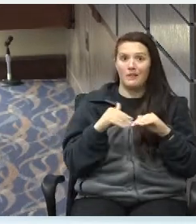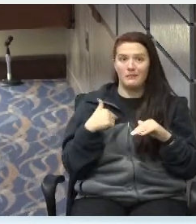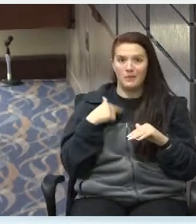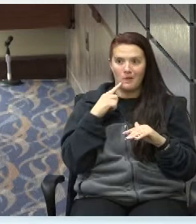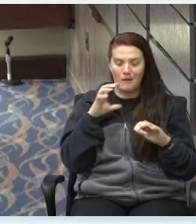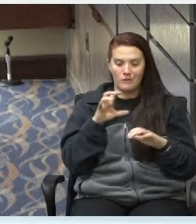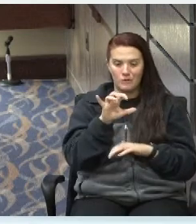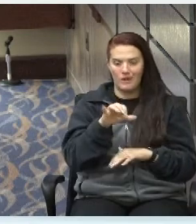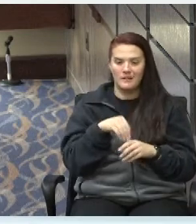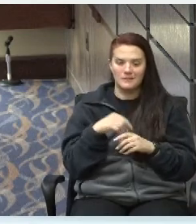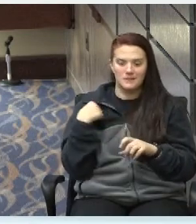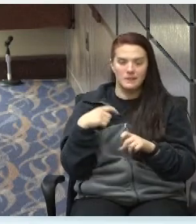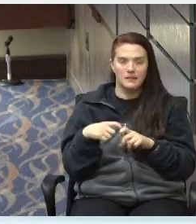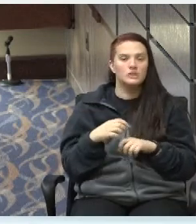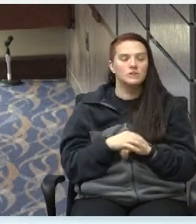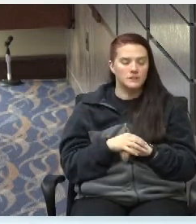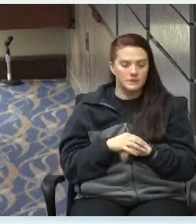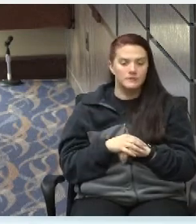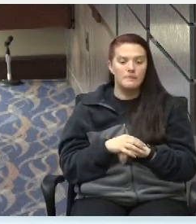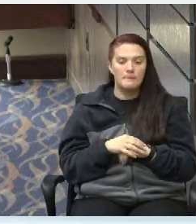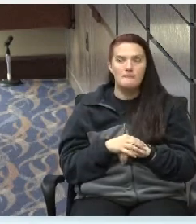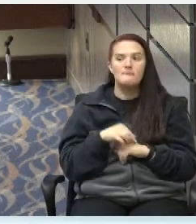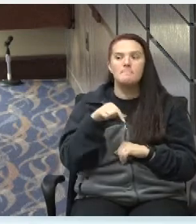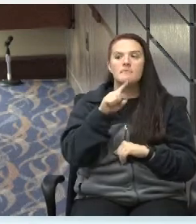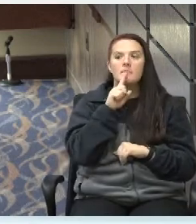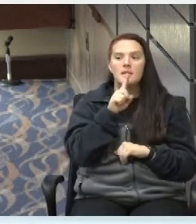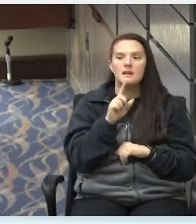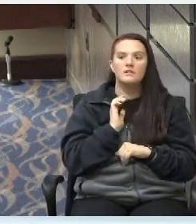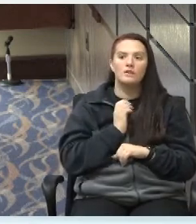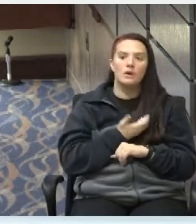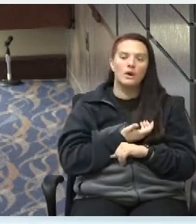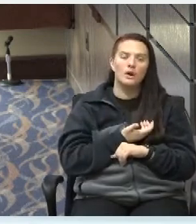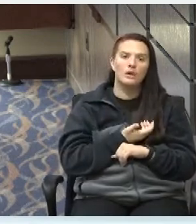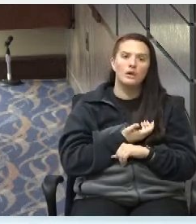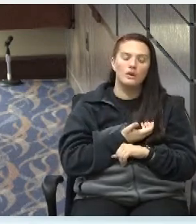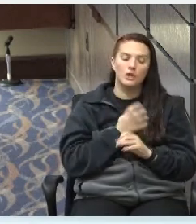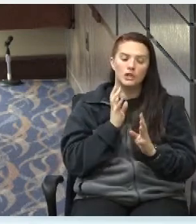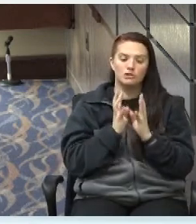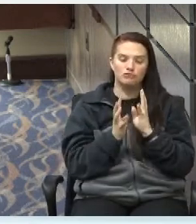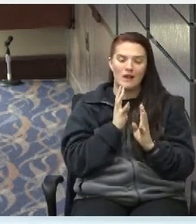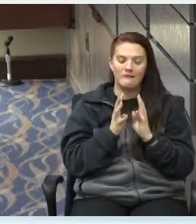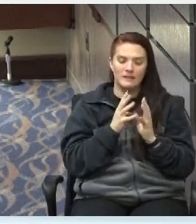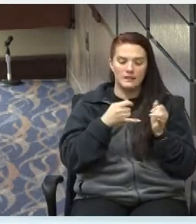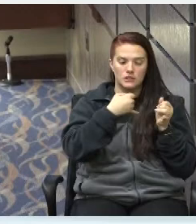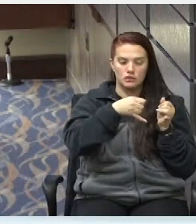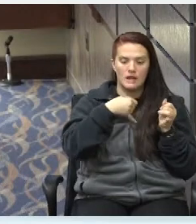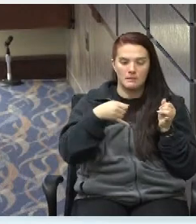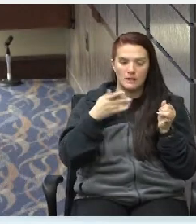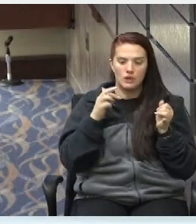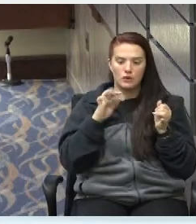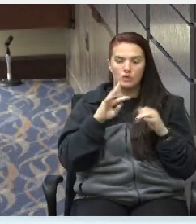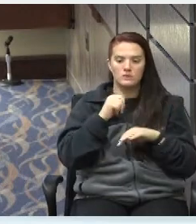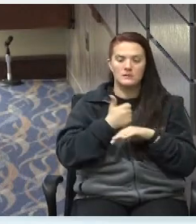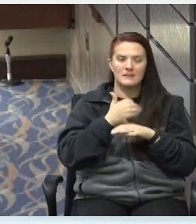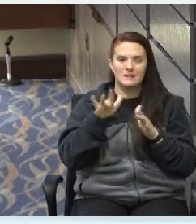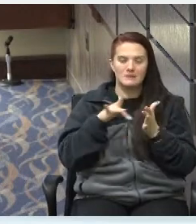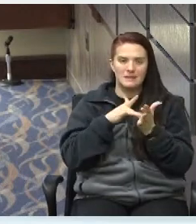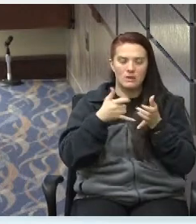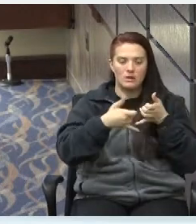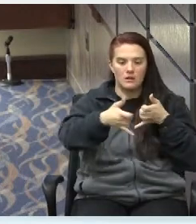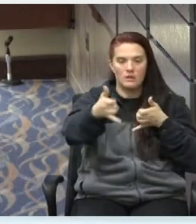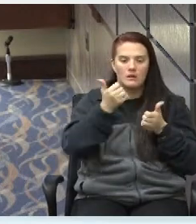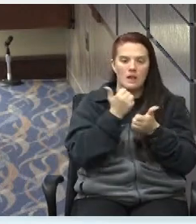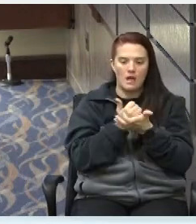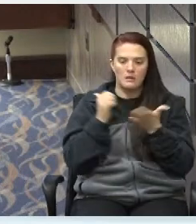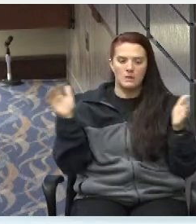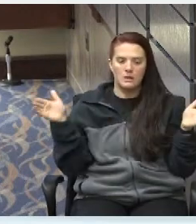installation. And here's our traffic striping crew installing some centerline striping that helps to narrow the